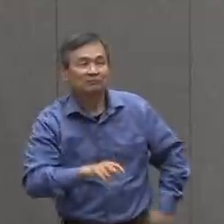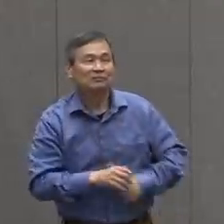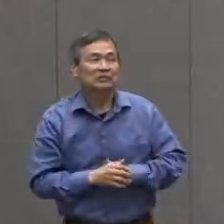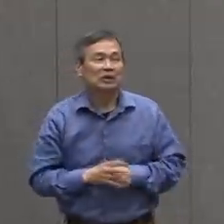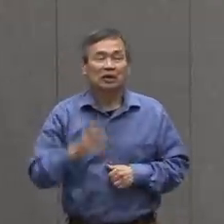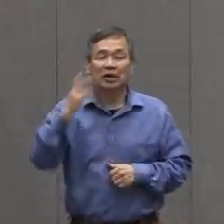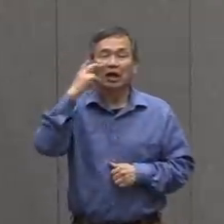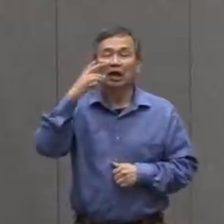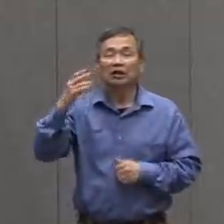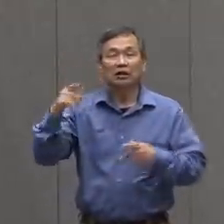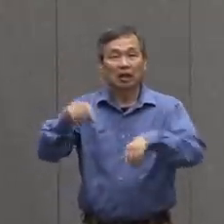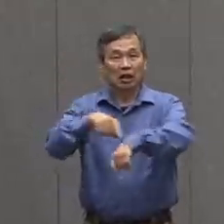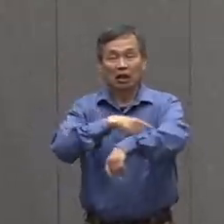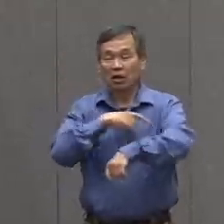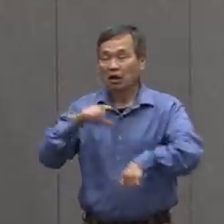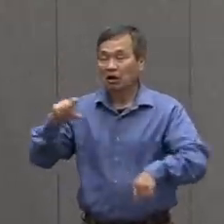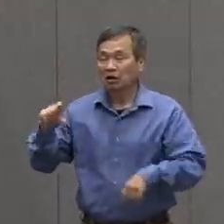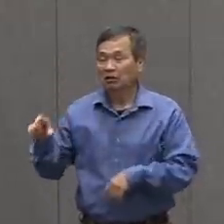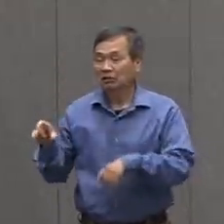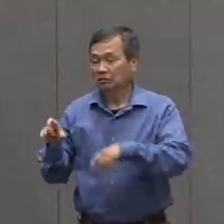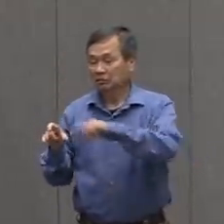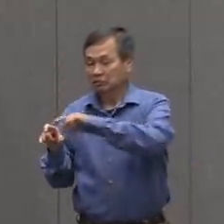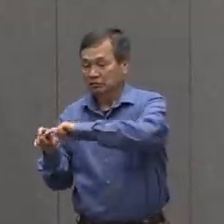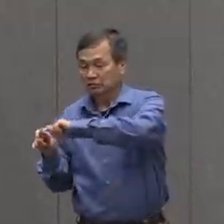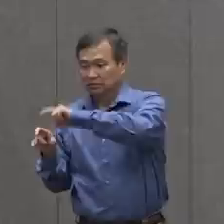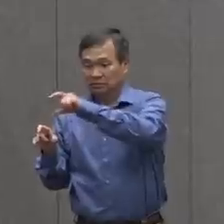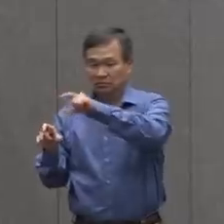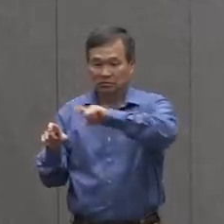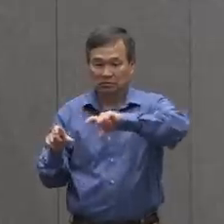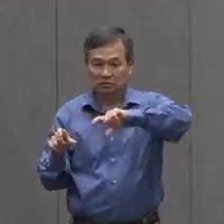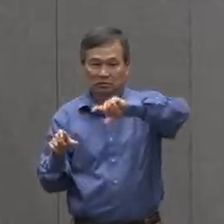I see a very long nose.